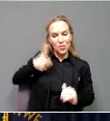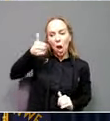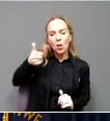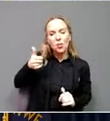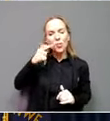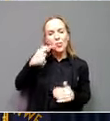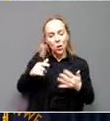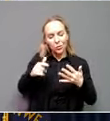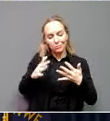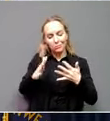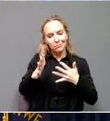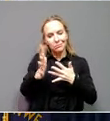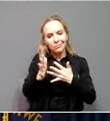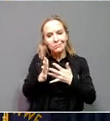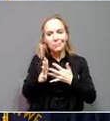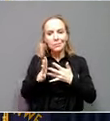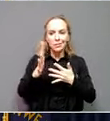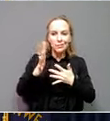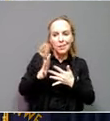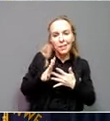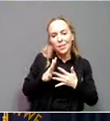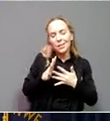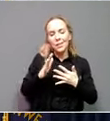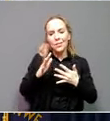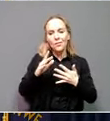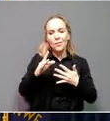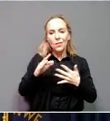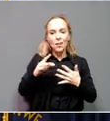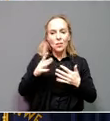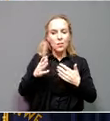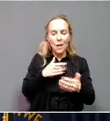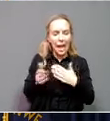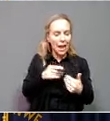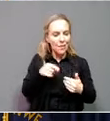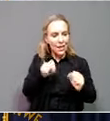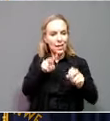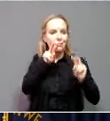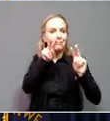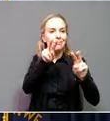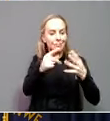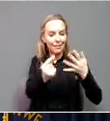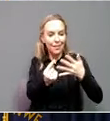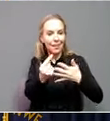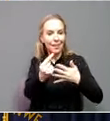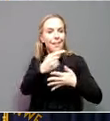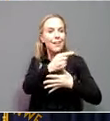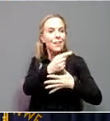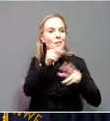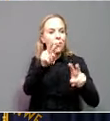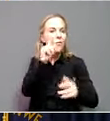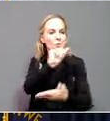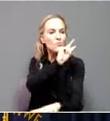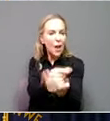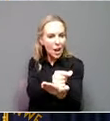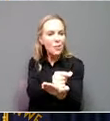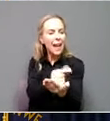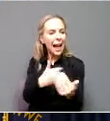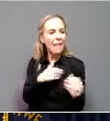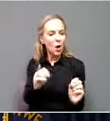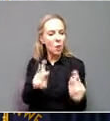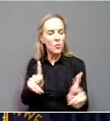as they keep moving forward towards graduation, there is real opportunity for them. So stay tuned. We wanted